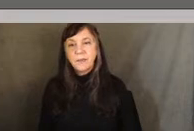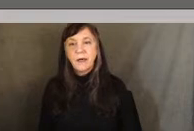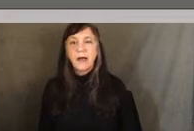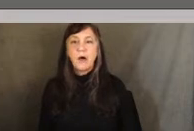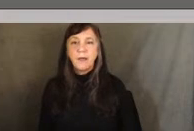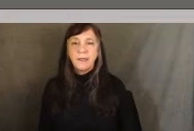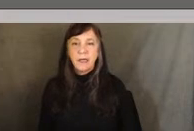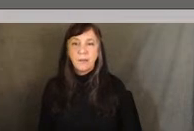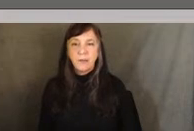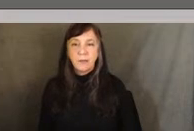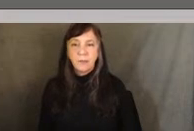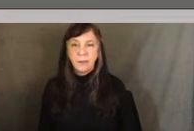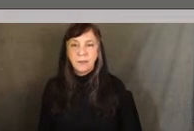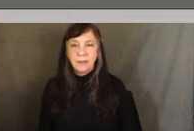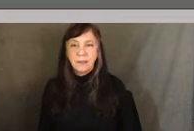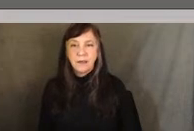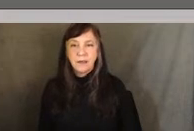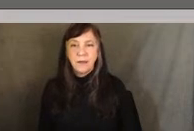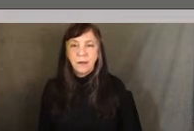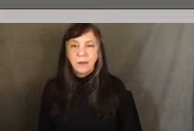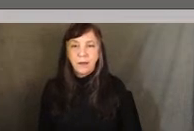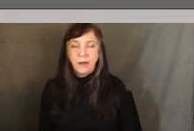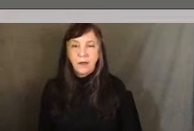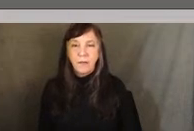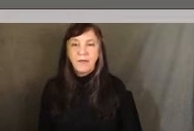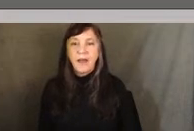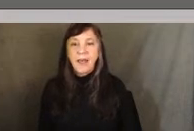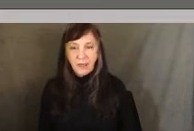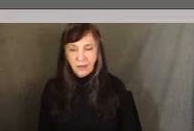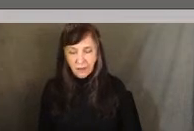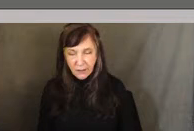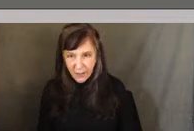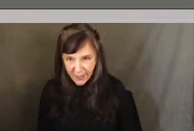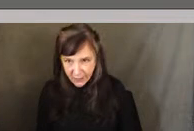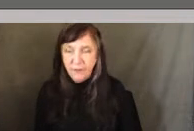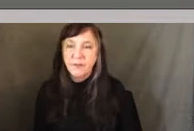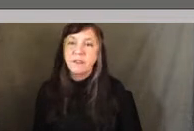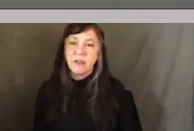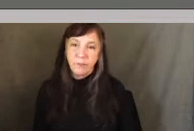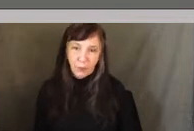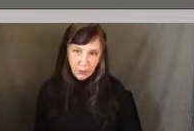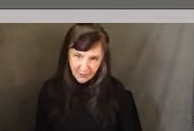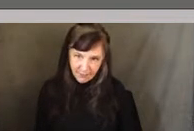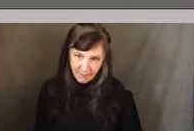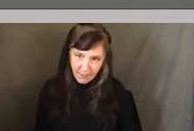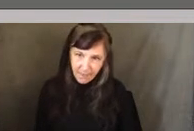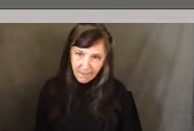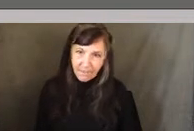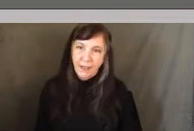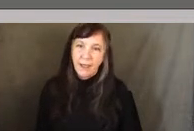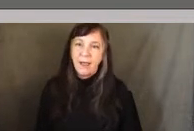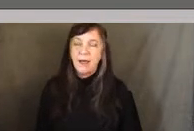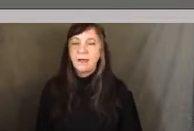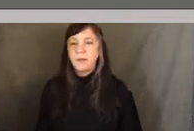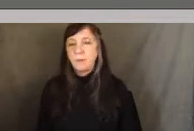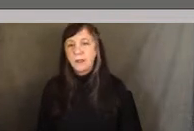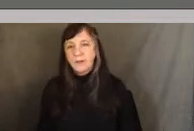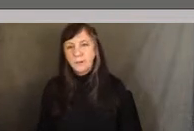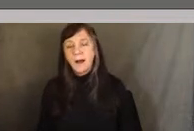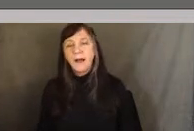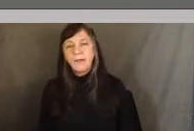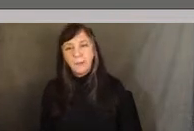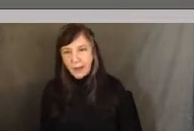I was thinking about how many times the police have handcuffed a deaf person. And